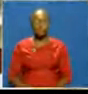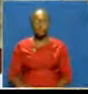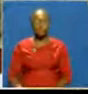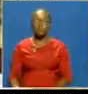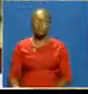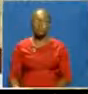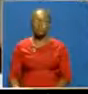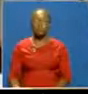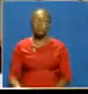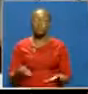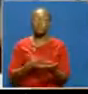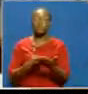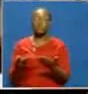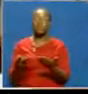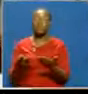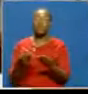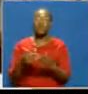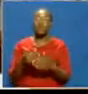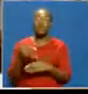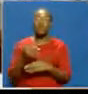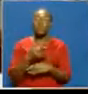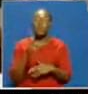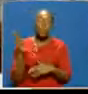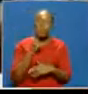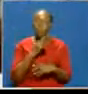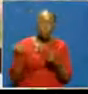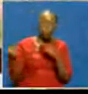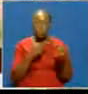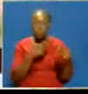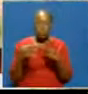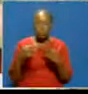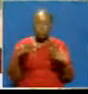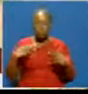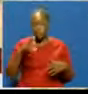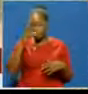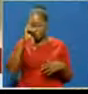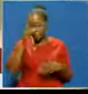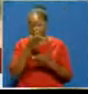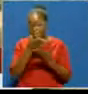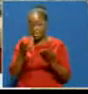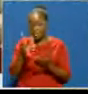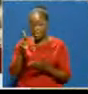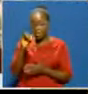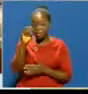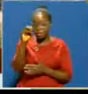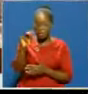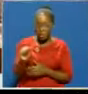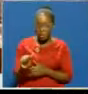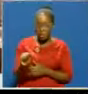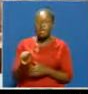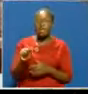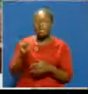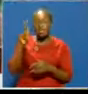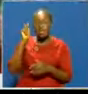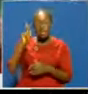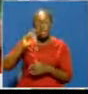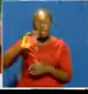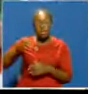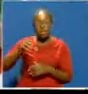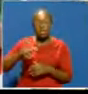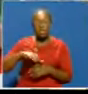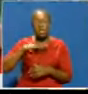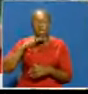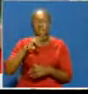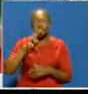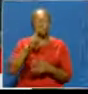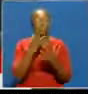Barely 2 weeks after fierce confrontation between locals and police erupted in Rioma in Kisii County over the deaths of two